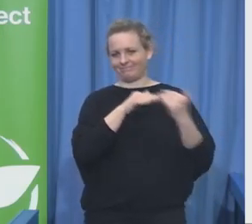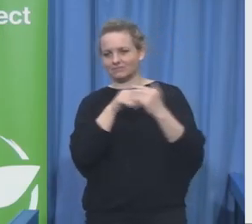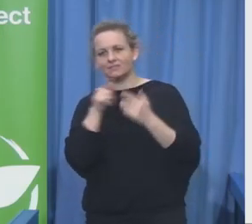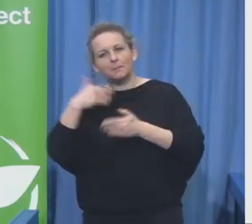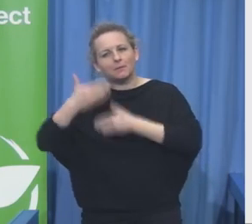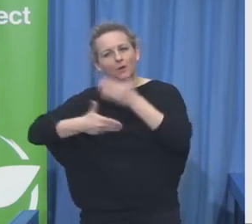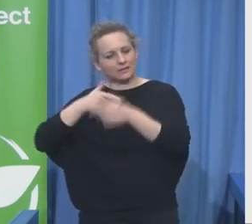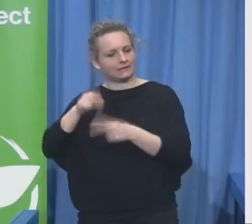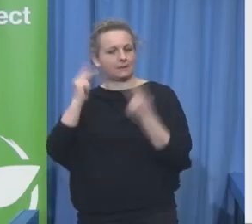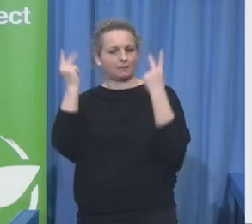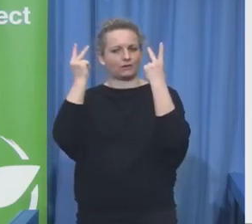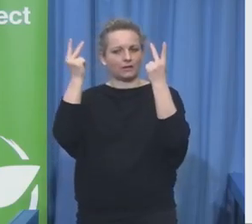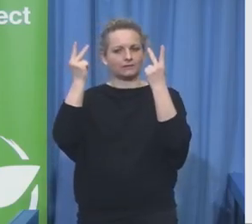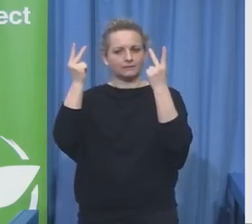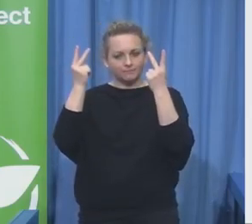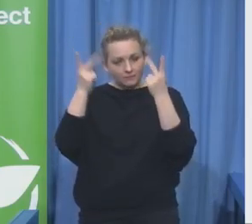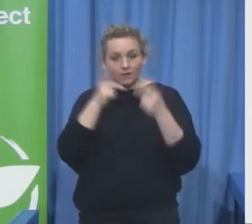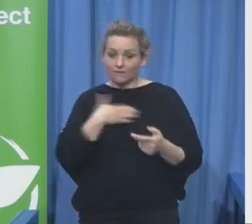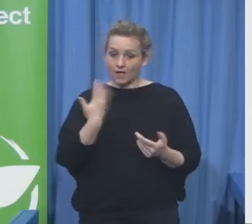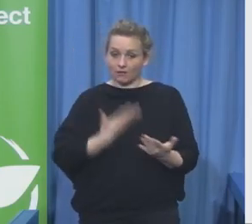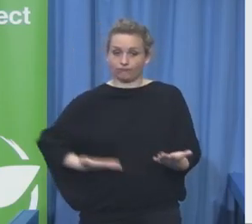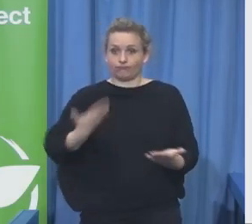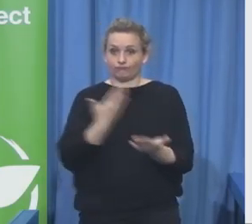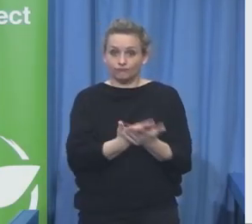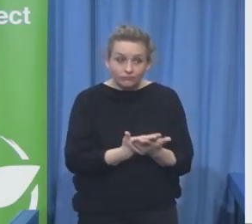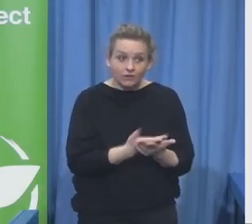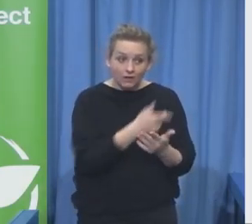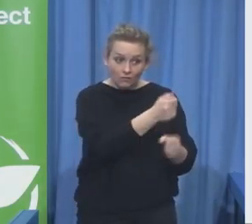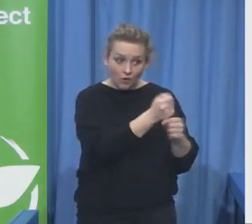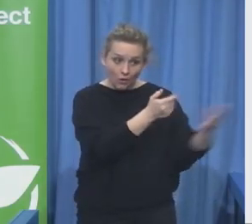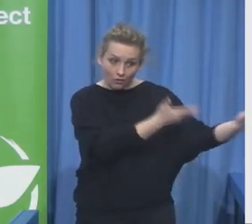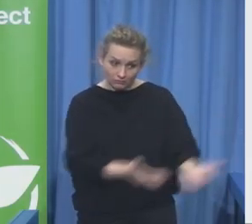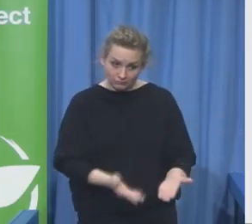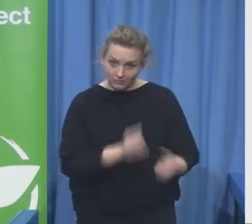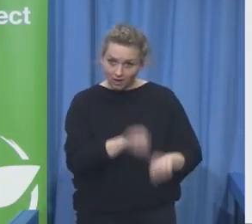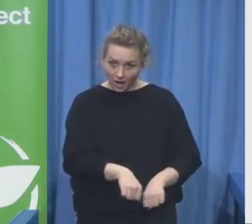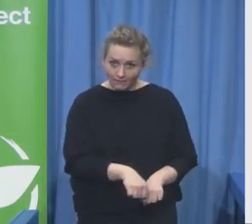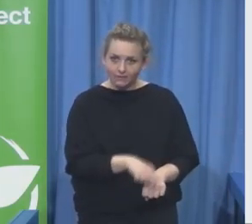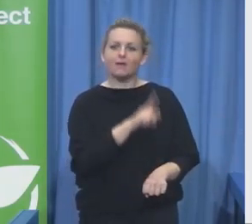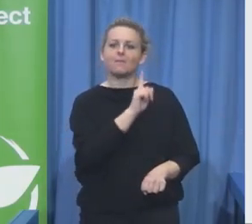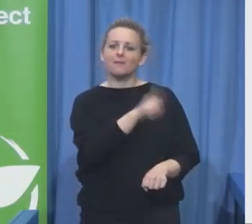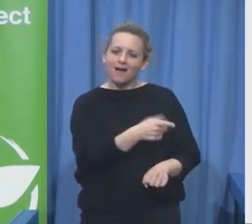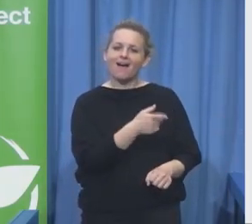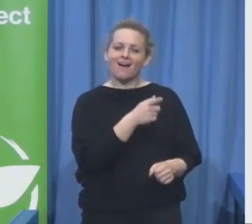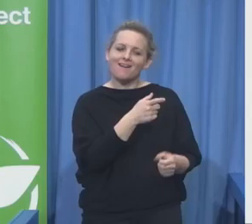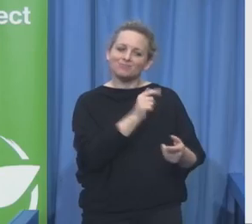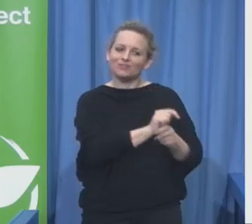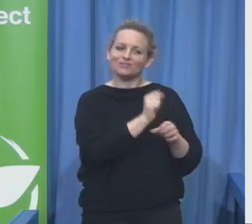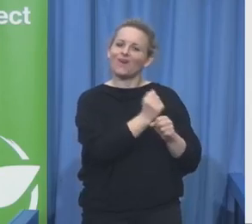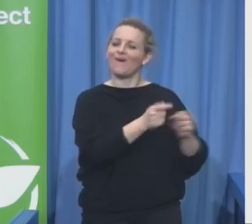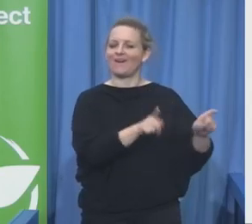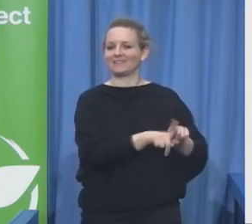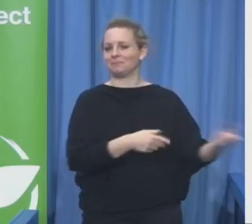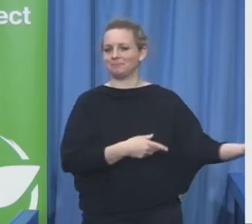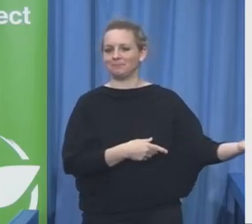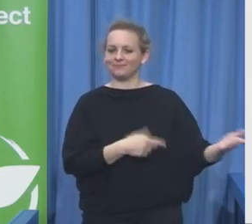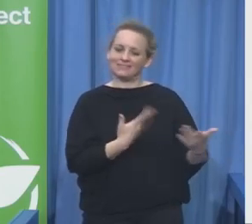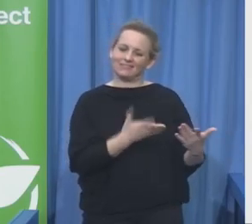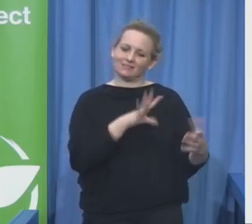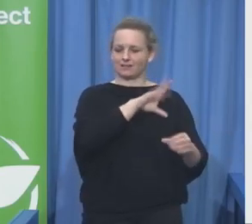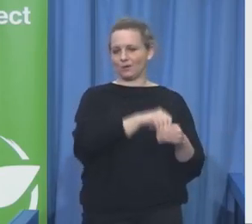let's talk about what some of these best practices are. And the examples I'm giving you are ones that have been used